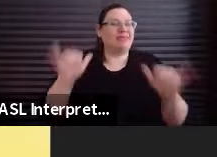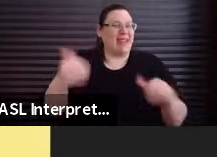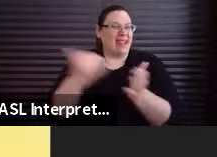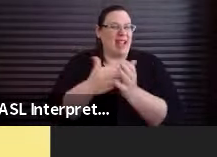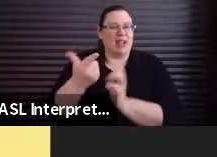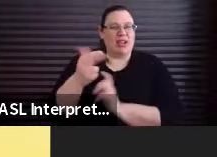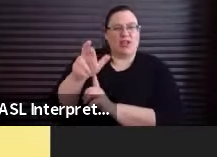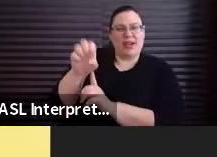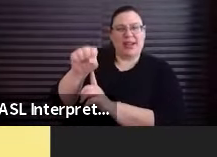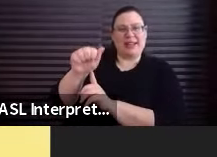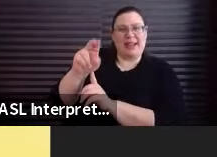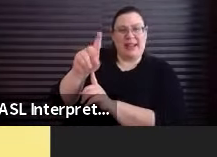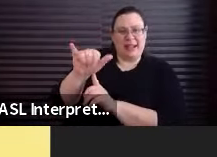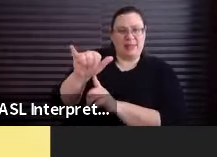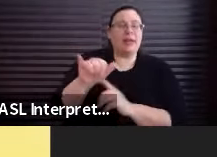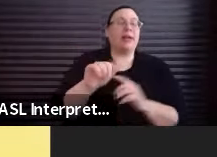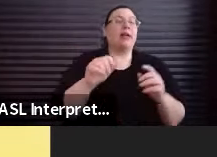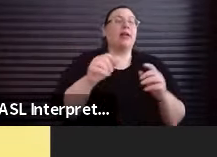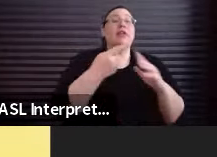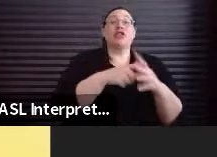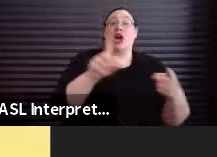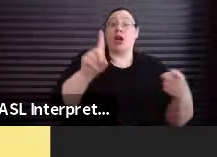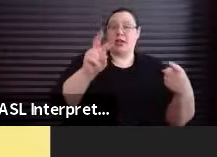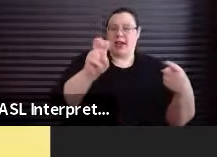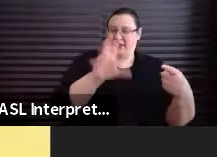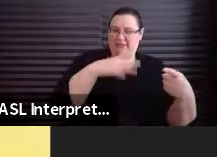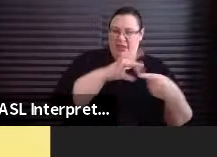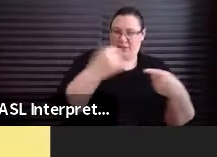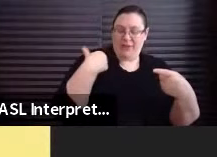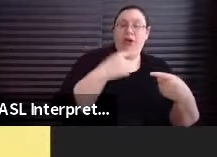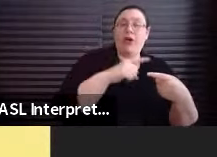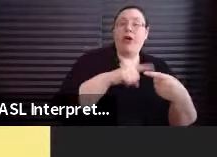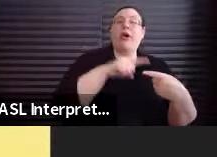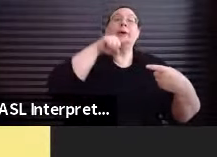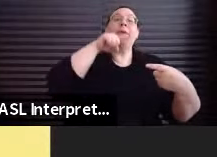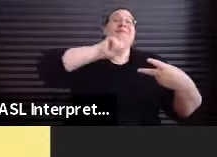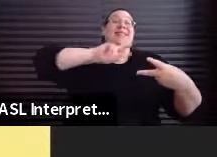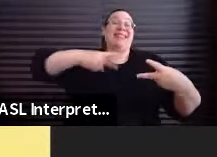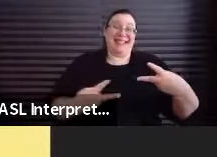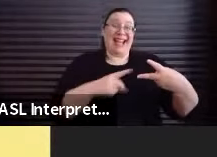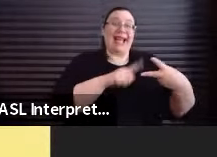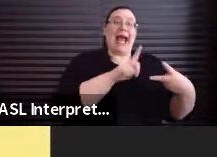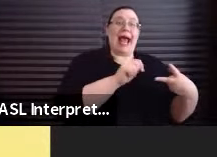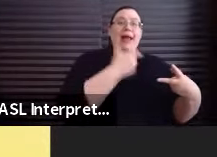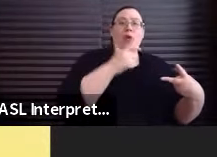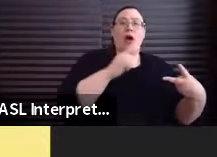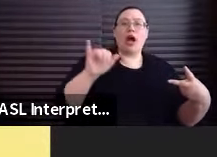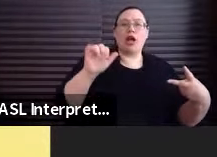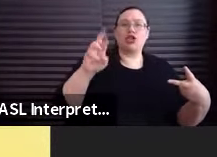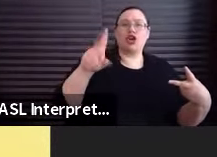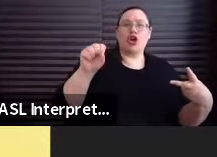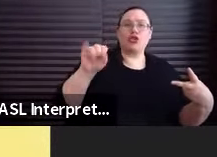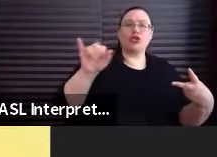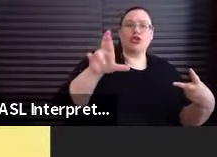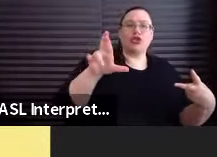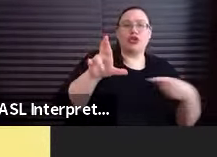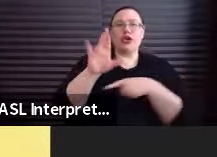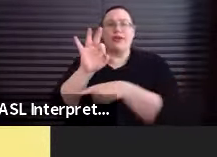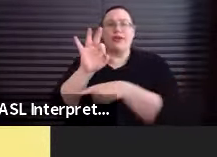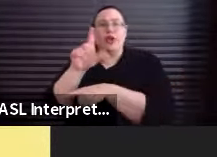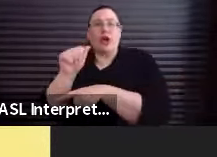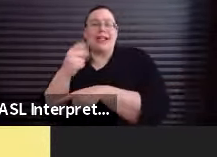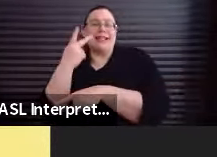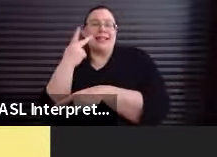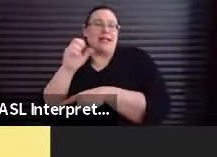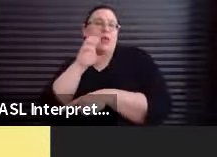the Dove commercial, let's say in LA, they see a Carl's Jr. commercial, and in Florida, they see an Orange Julius